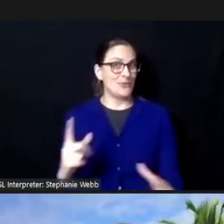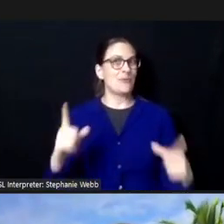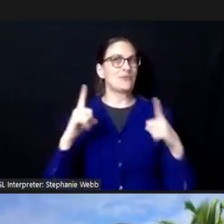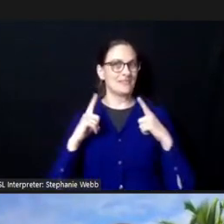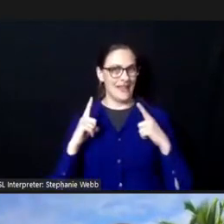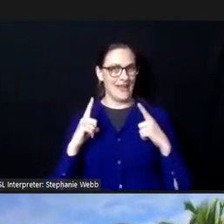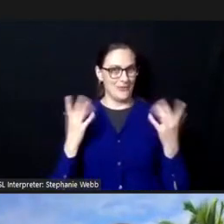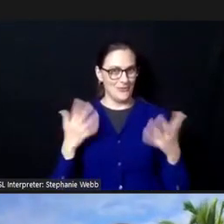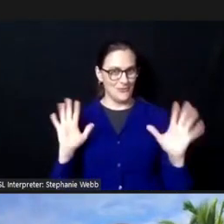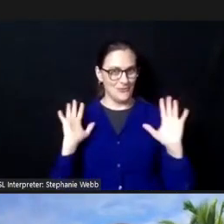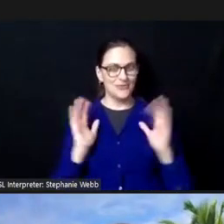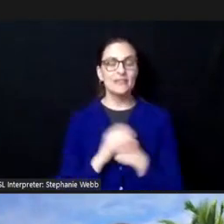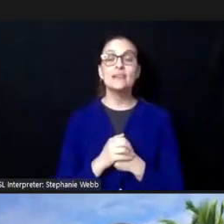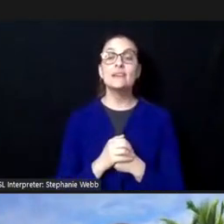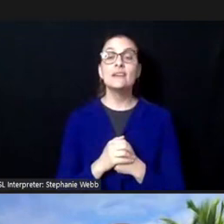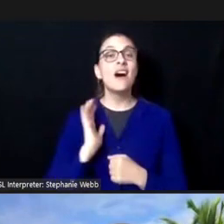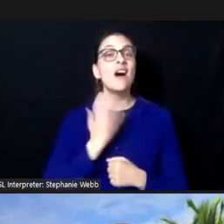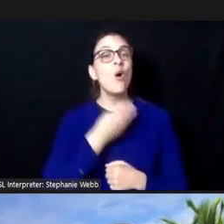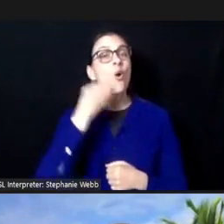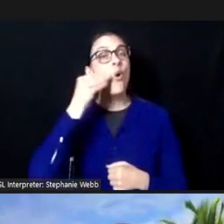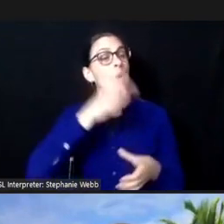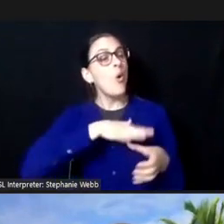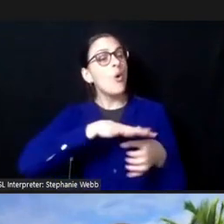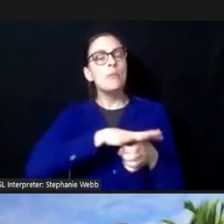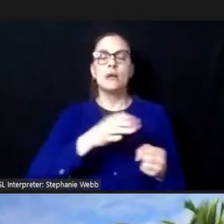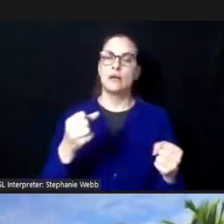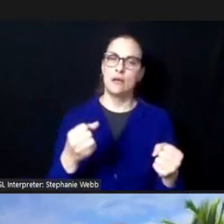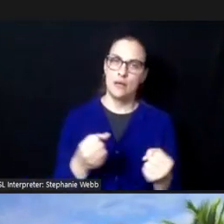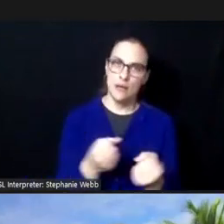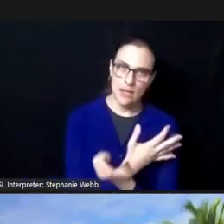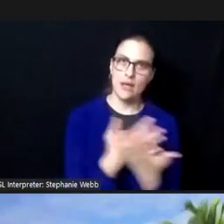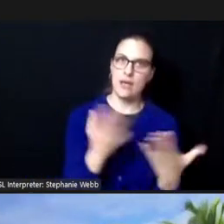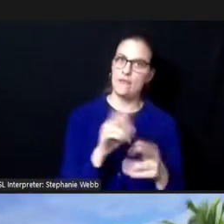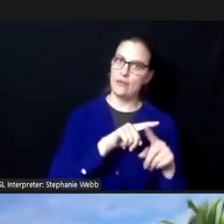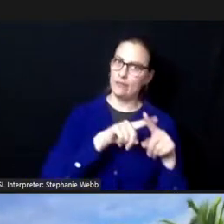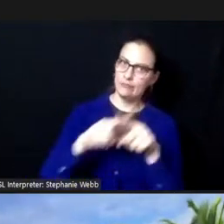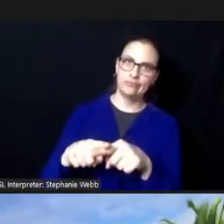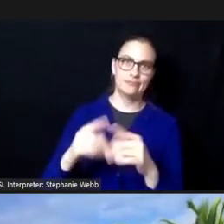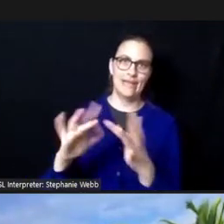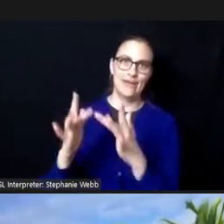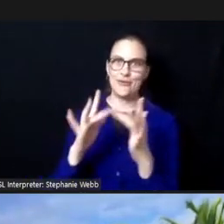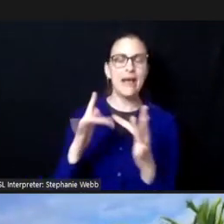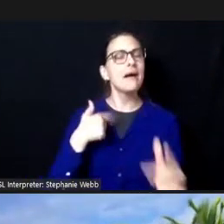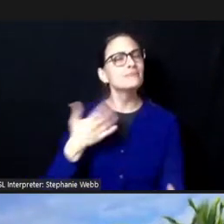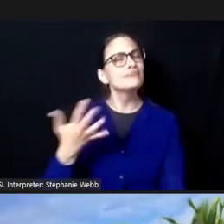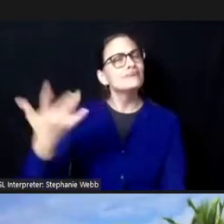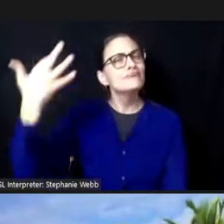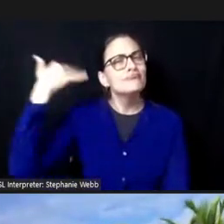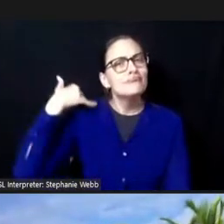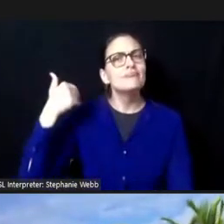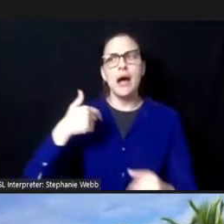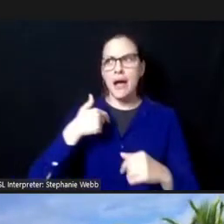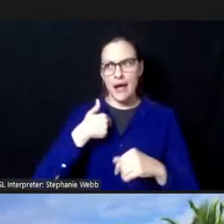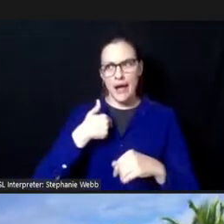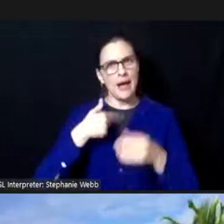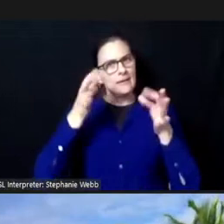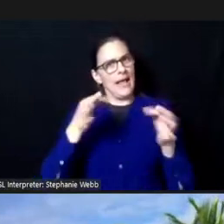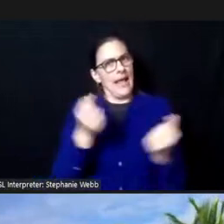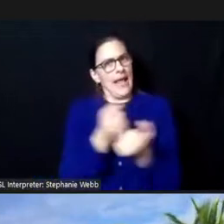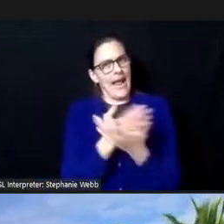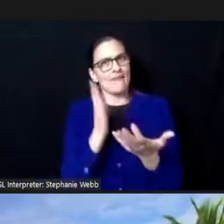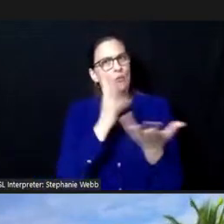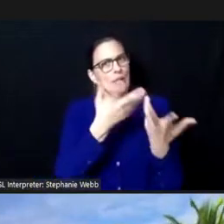Our household is set up so that everything is run through the internet. I did that some time ago to consolidate costs and also to provide